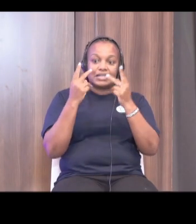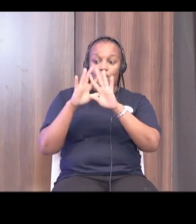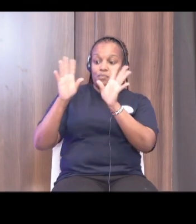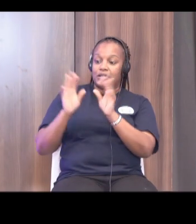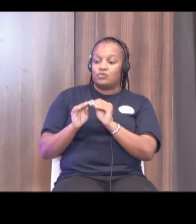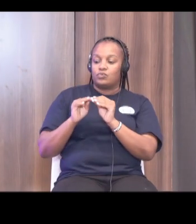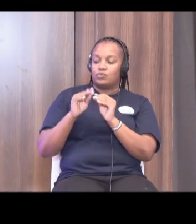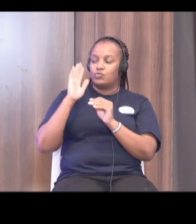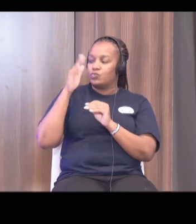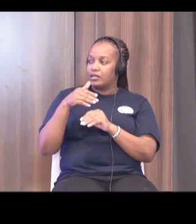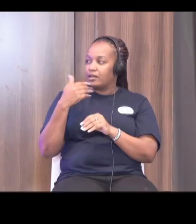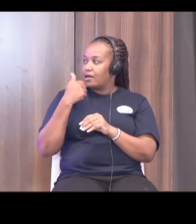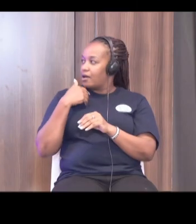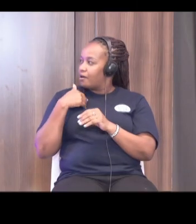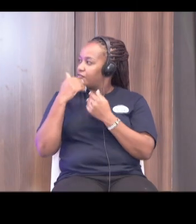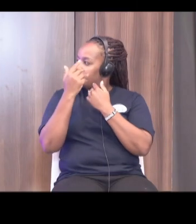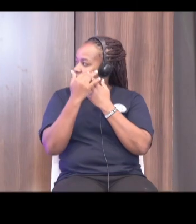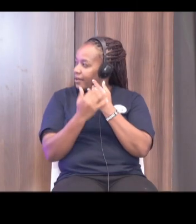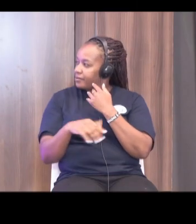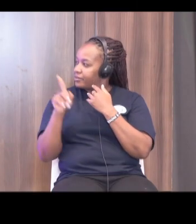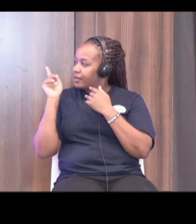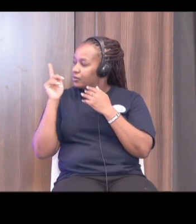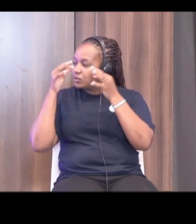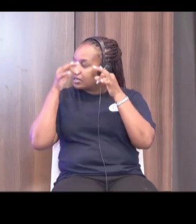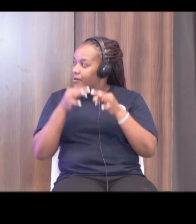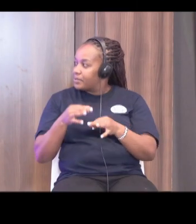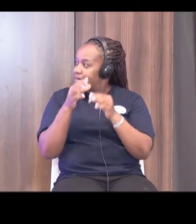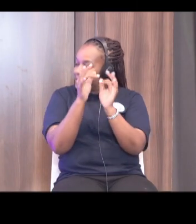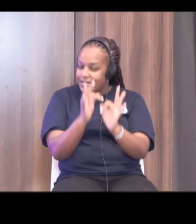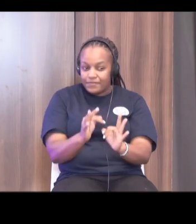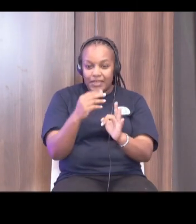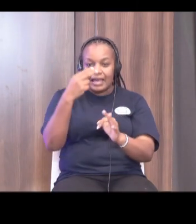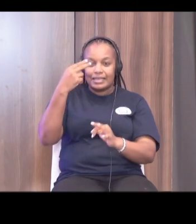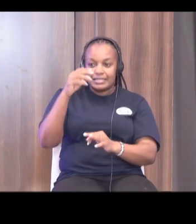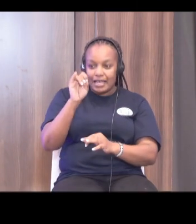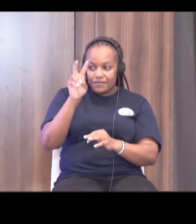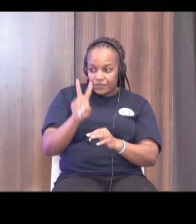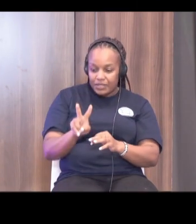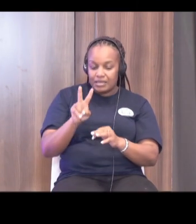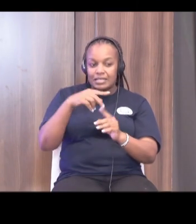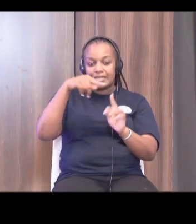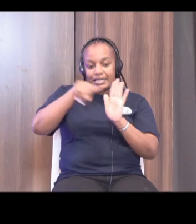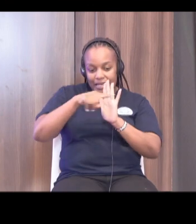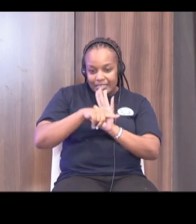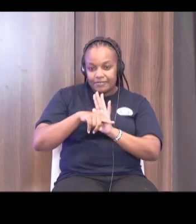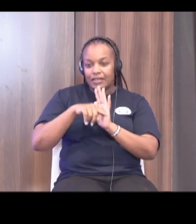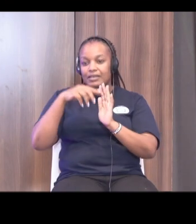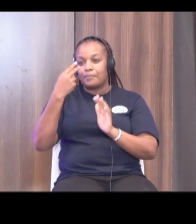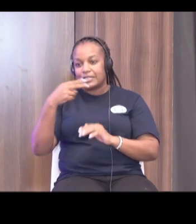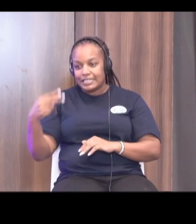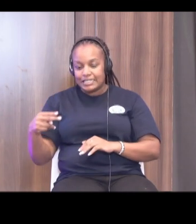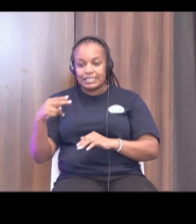just wine. Otherwise, it might have blood drawn at visit 0 to determine if they are HIV negative, hepatitis B negatives, etc. Visit